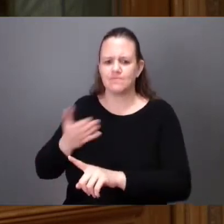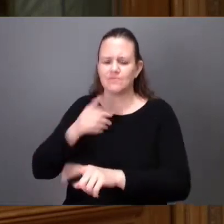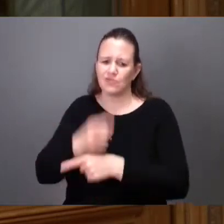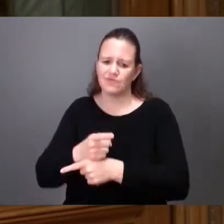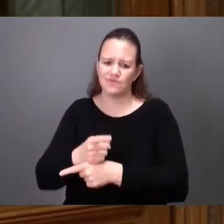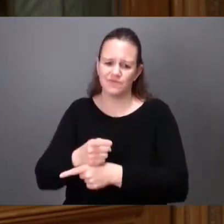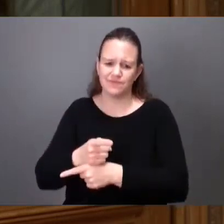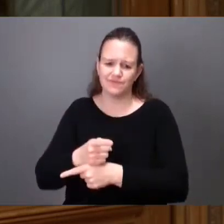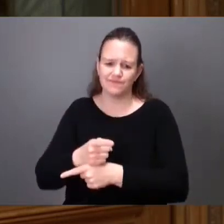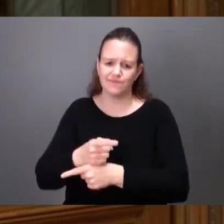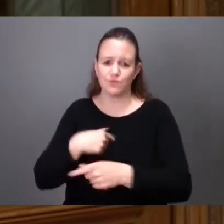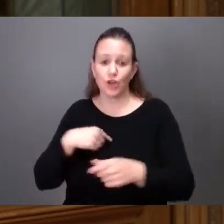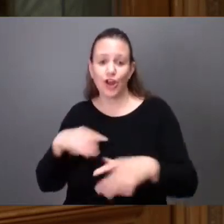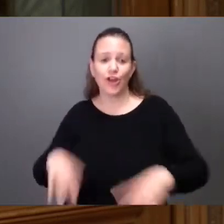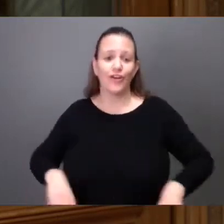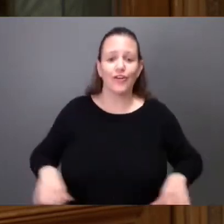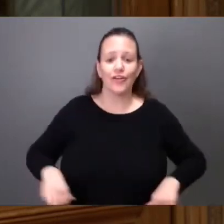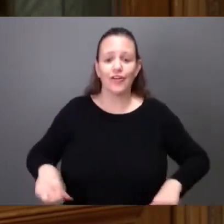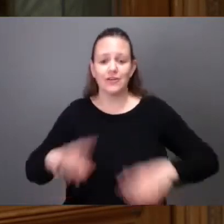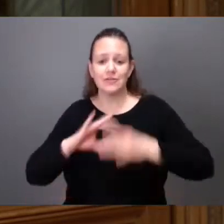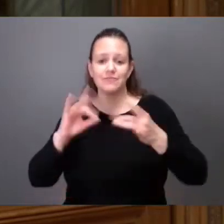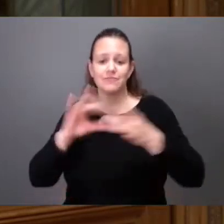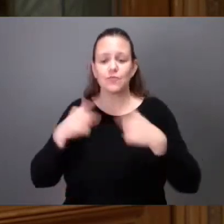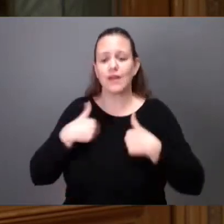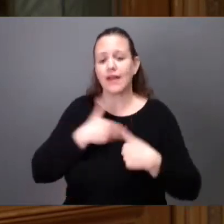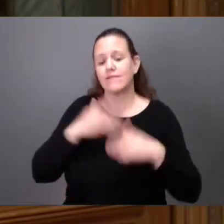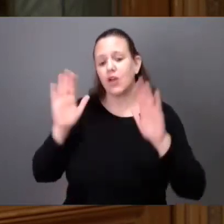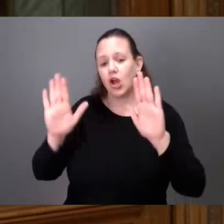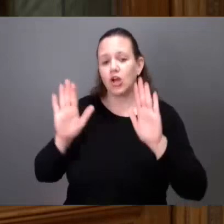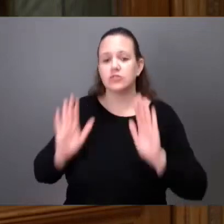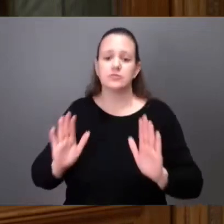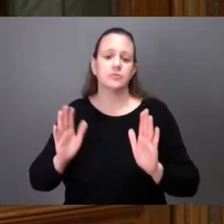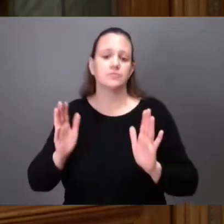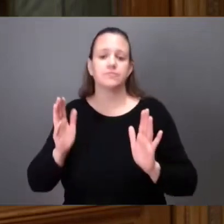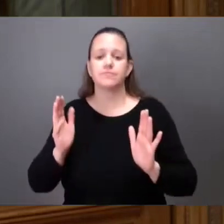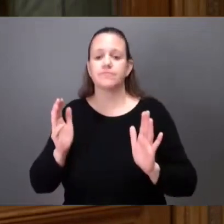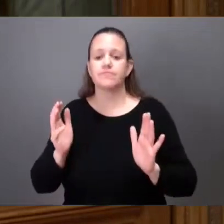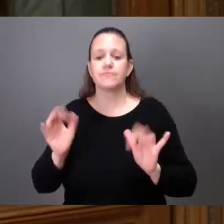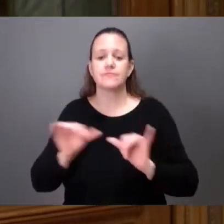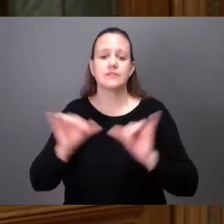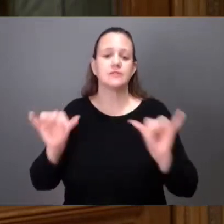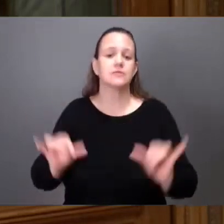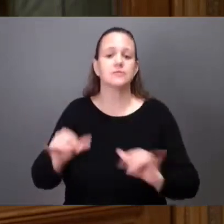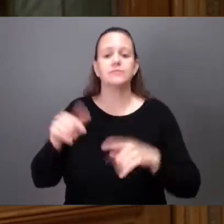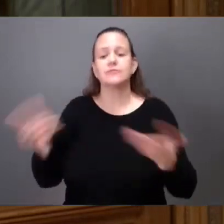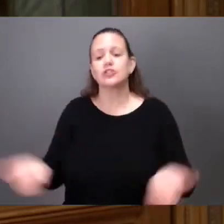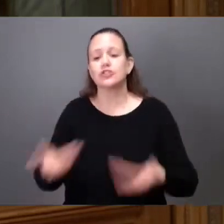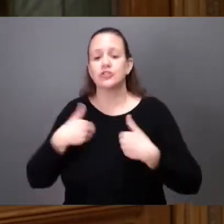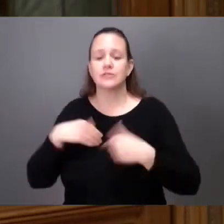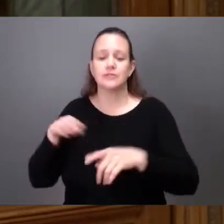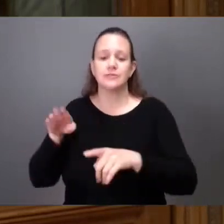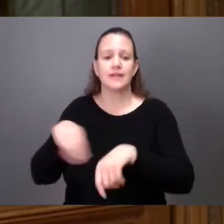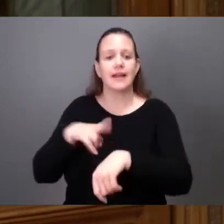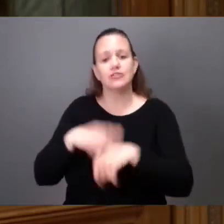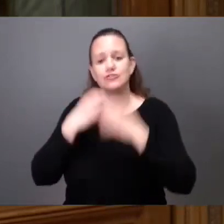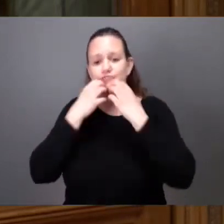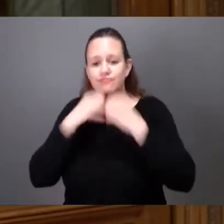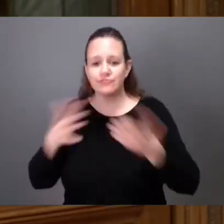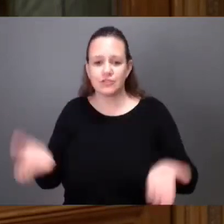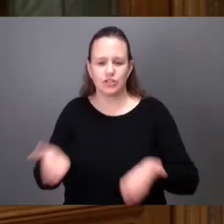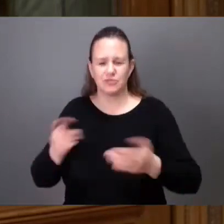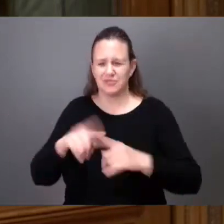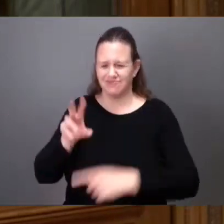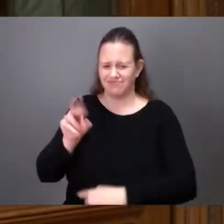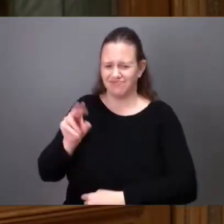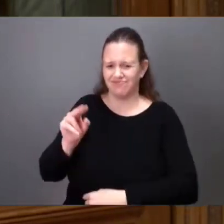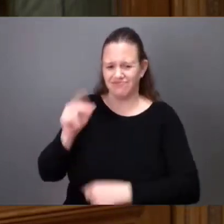standards, if our nature cops, Mr. Speaker, are the enforcement puppets of the Cabinet Minister. So my question to the Minister of Environment, will he